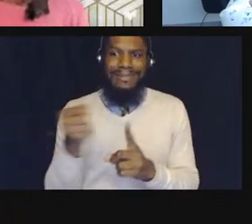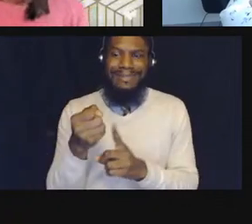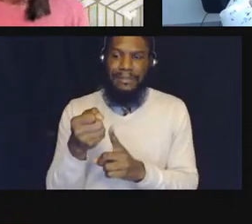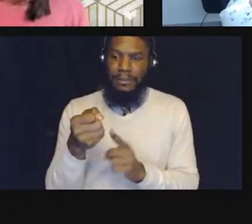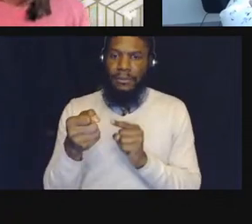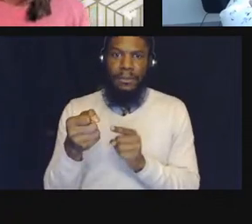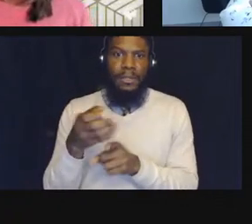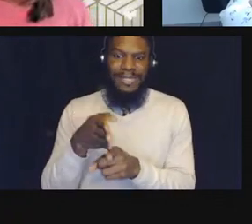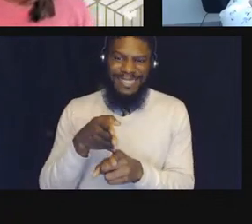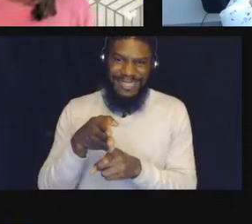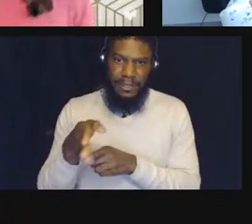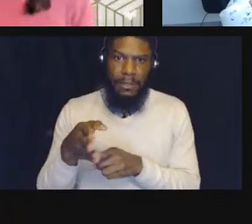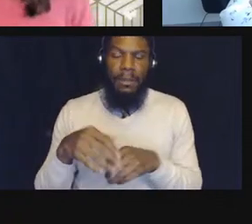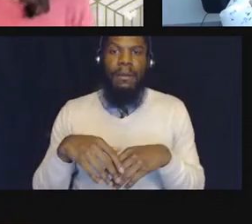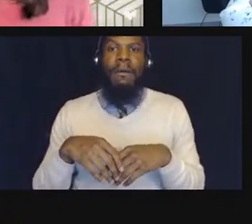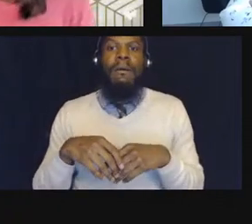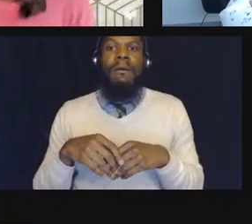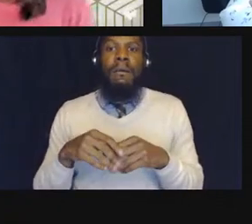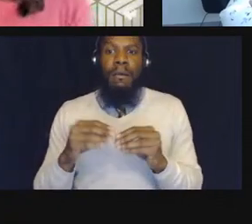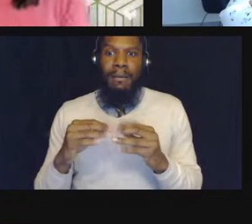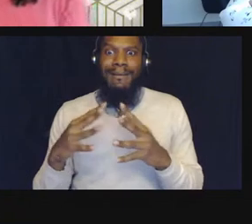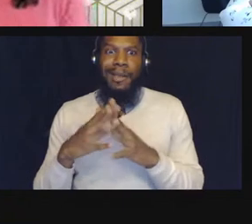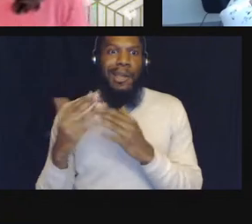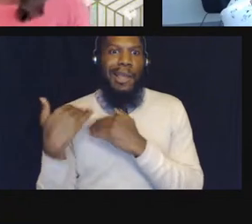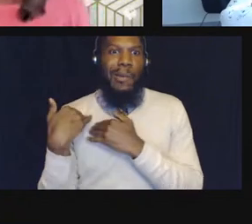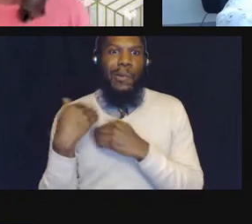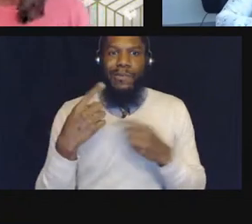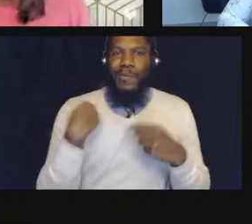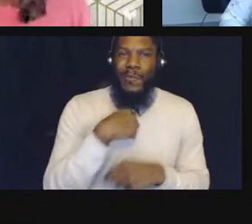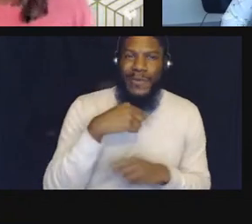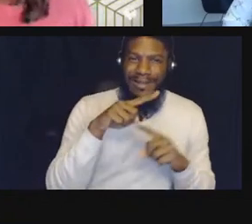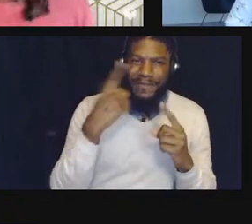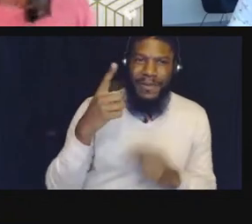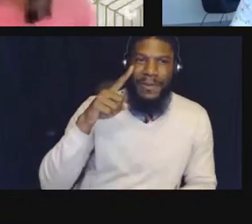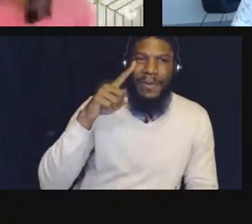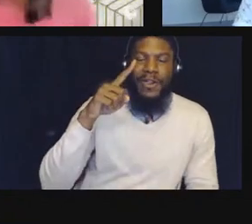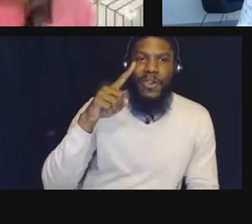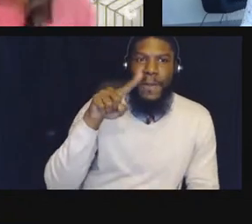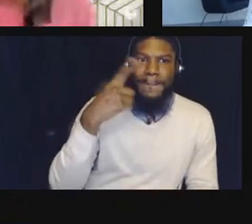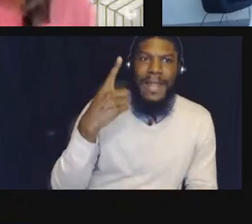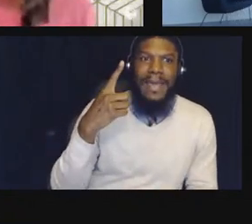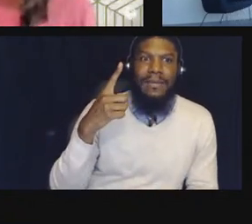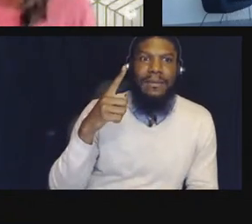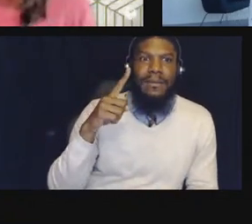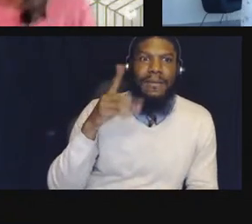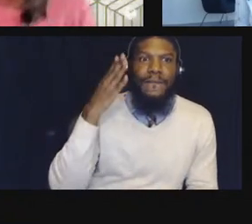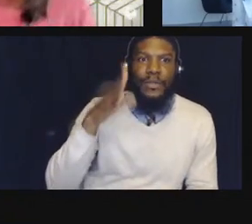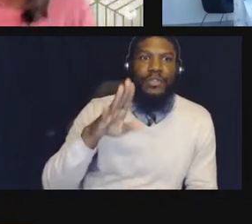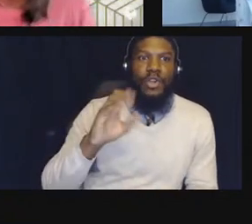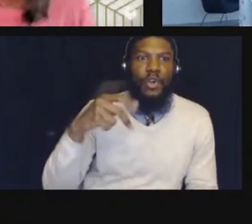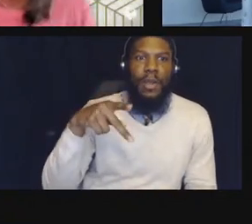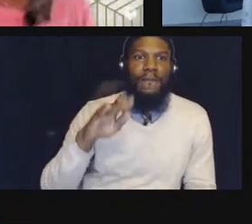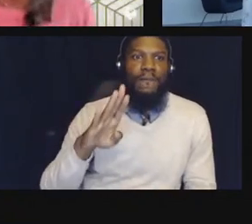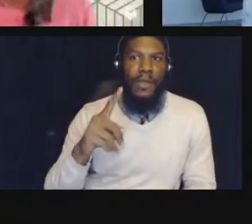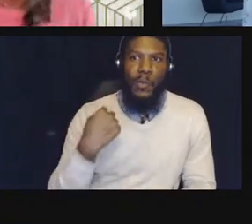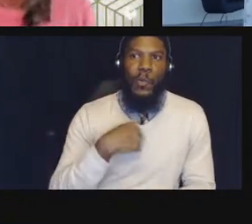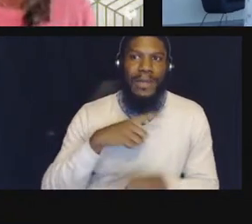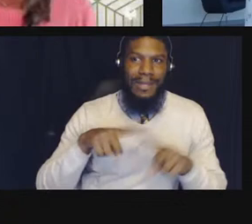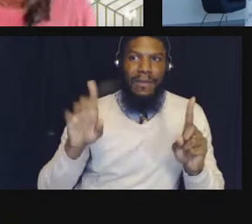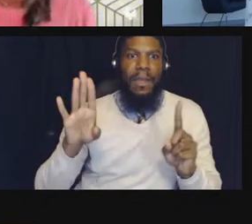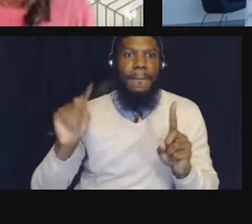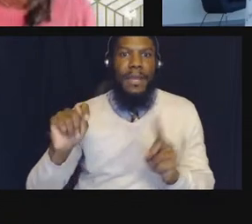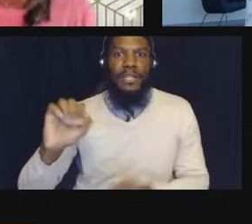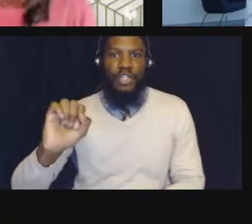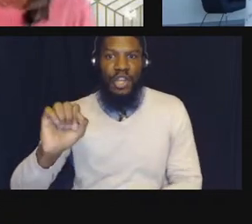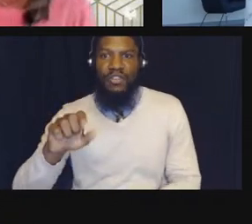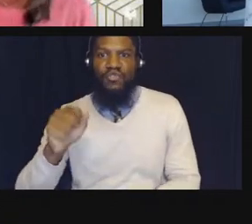level of accountability? Black Future Co-op Fund is a little bit different, but Shona, you can still chime in and talk about from your early experience what that